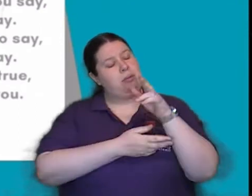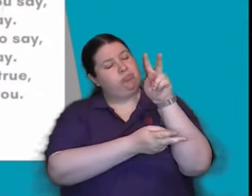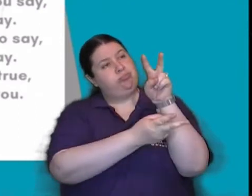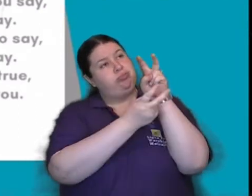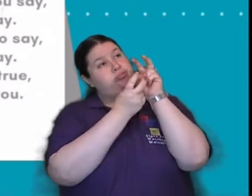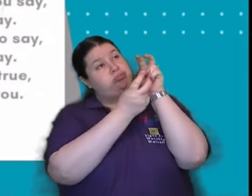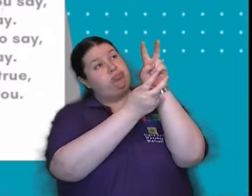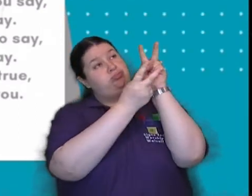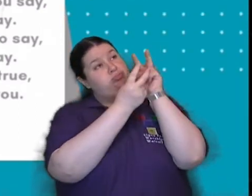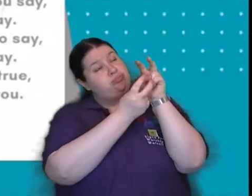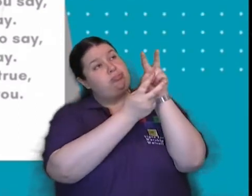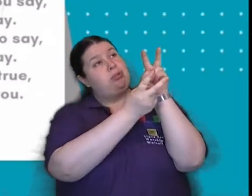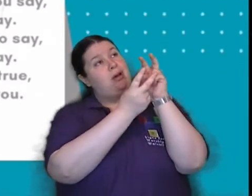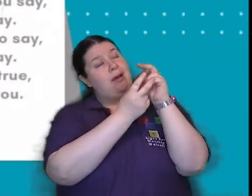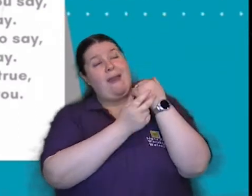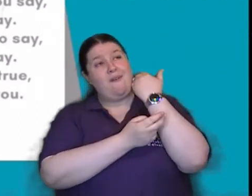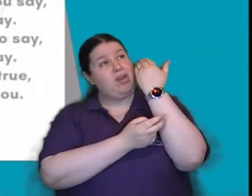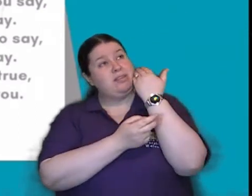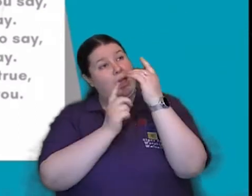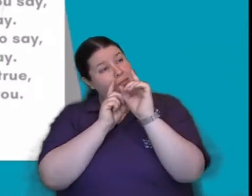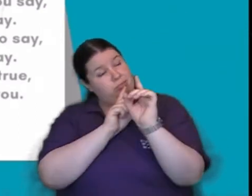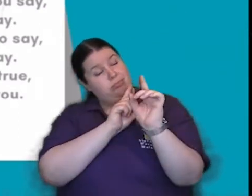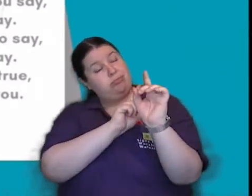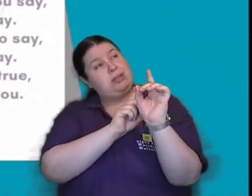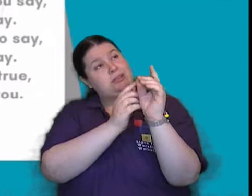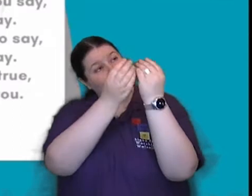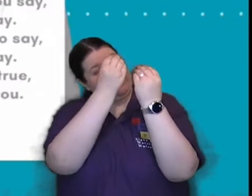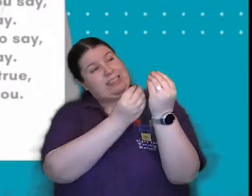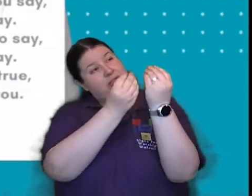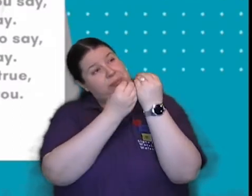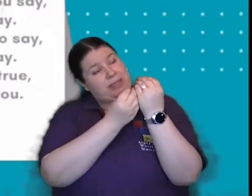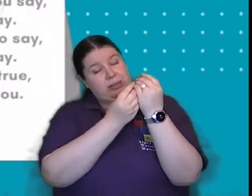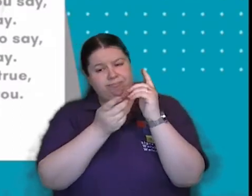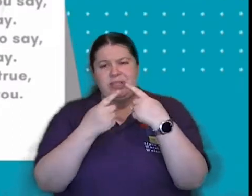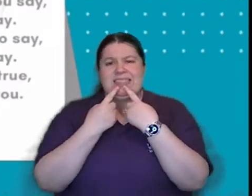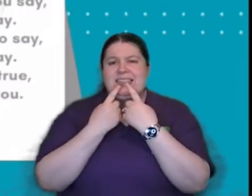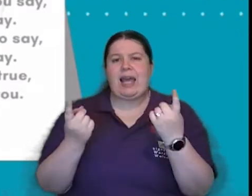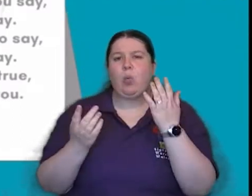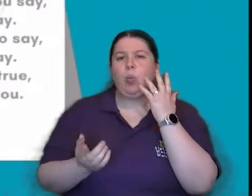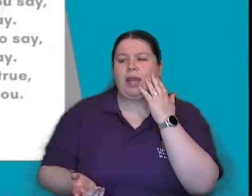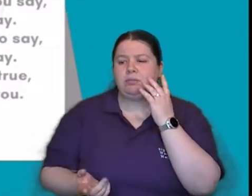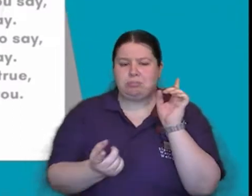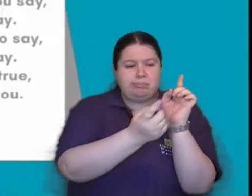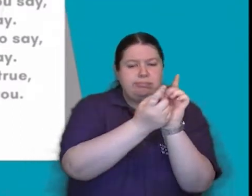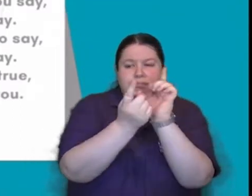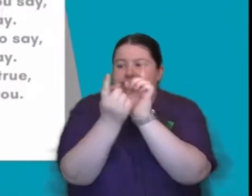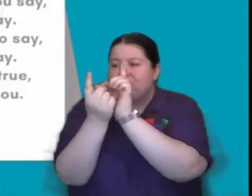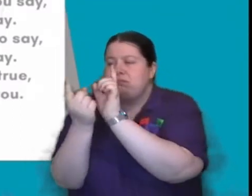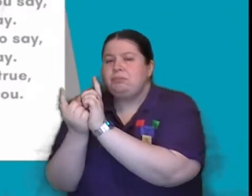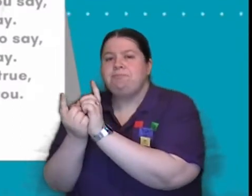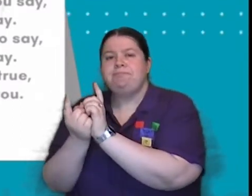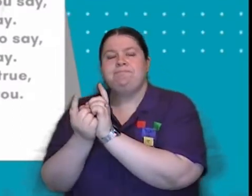to what you say and follow you every day. Teach me when and what to say, to those I meet in my